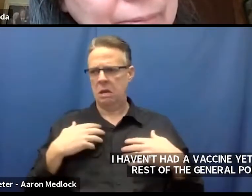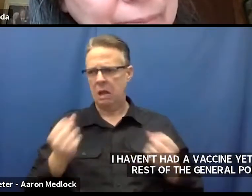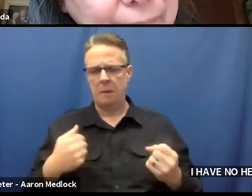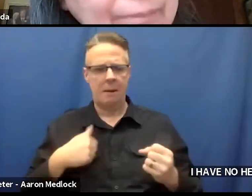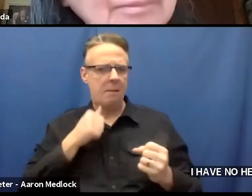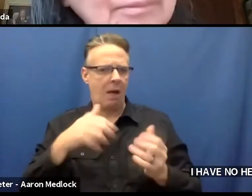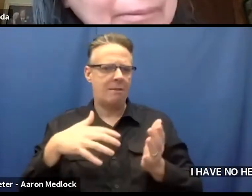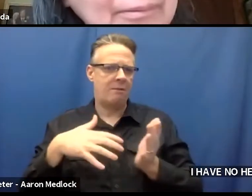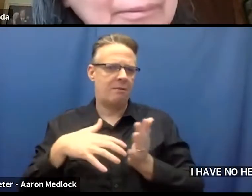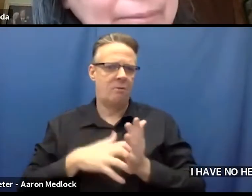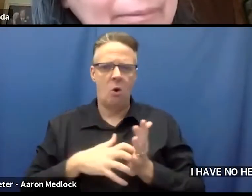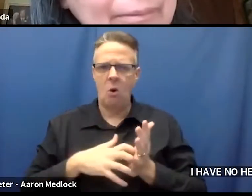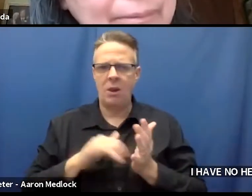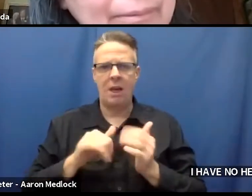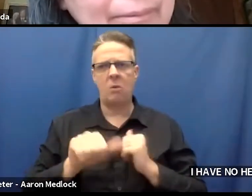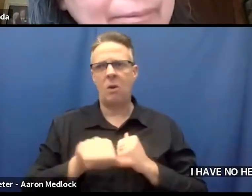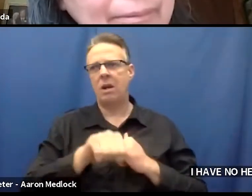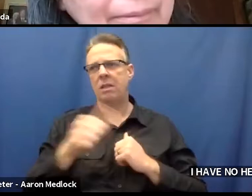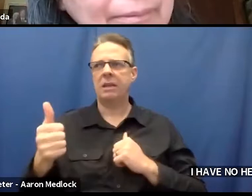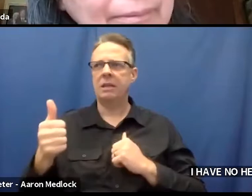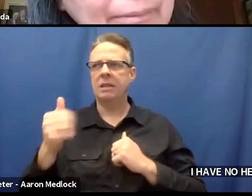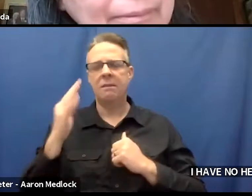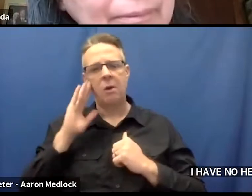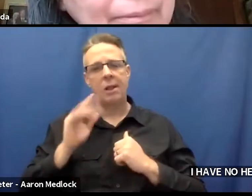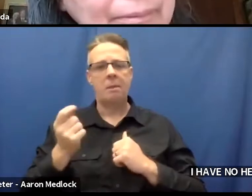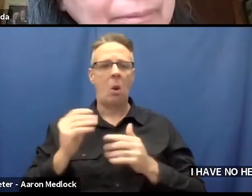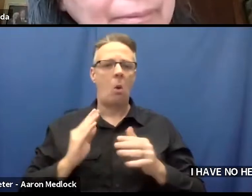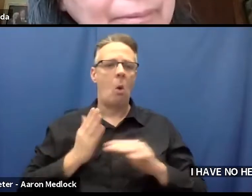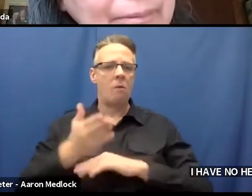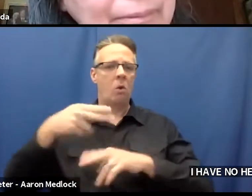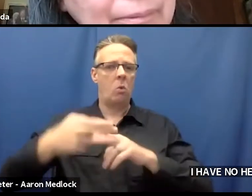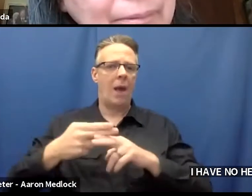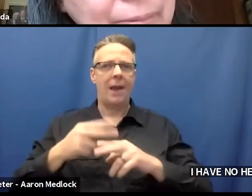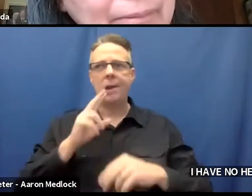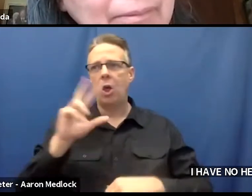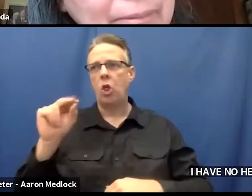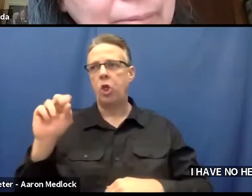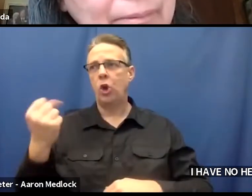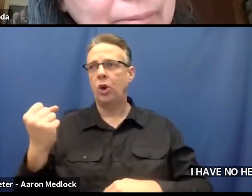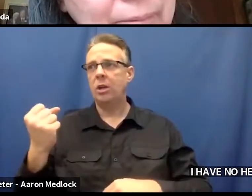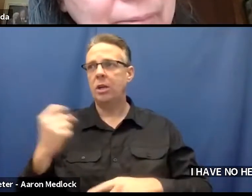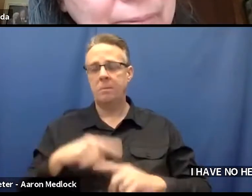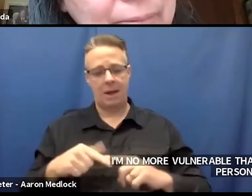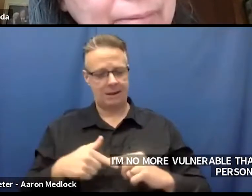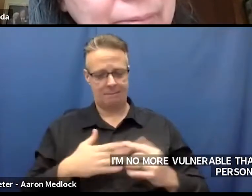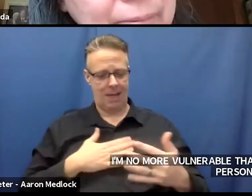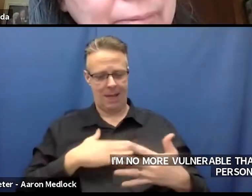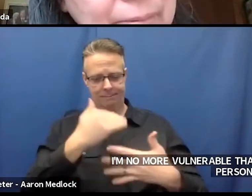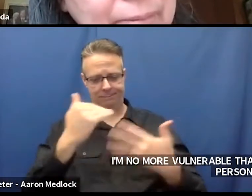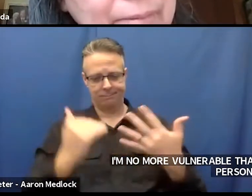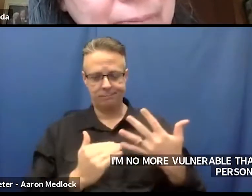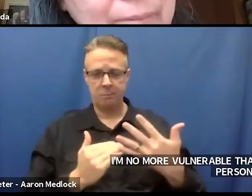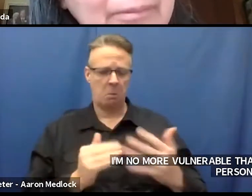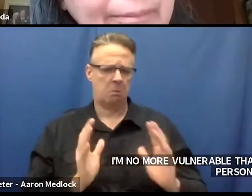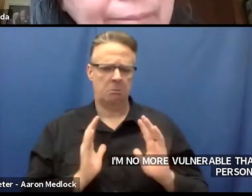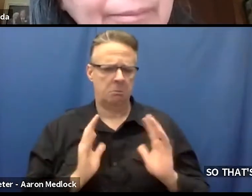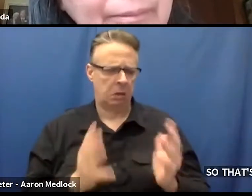than another slightly overweight person in their 30s. So that's fine with me. But there are many